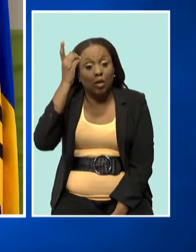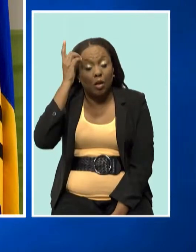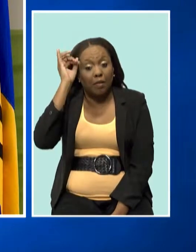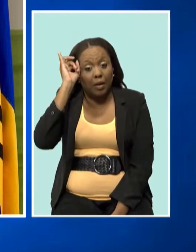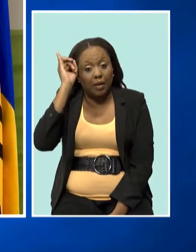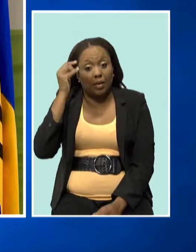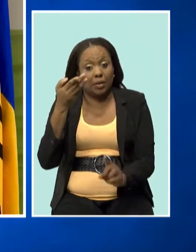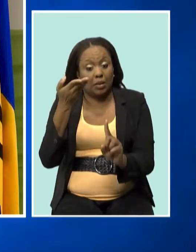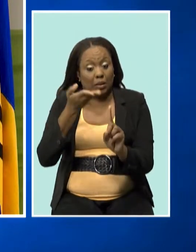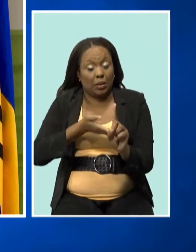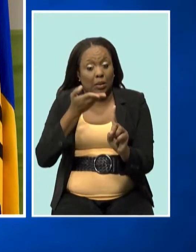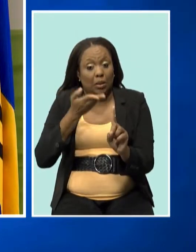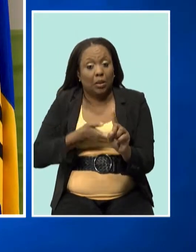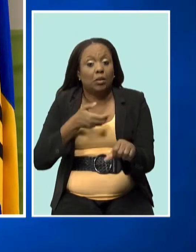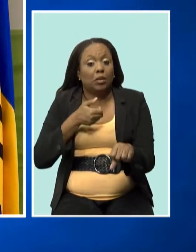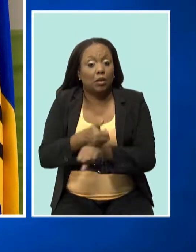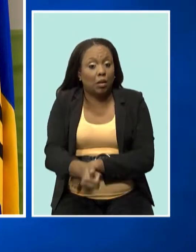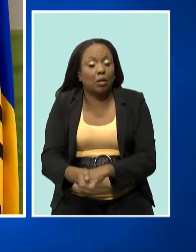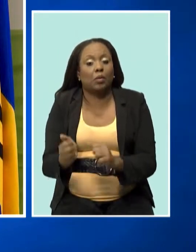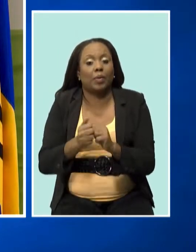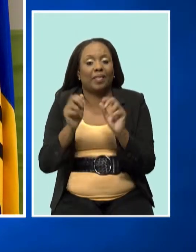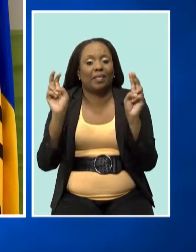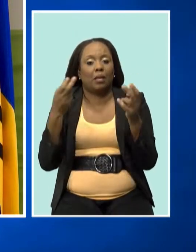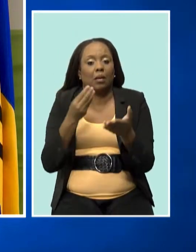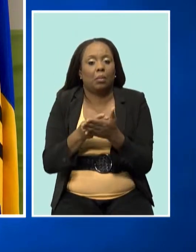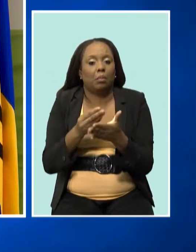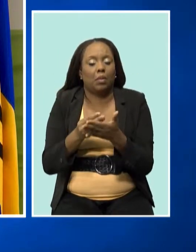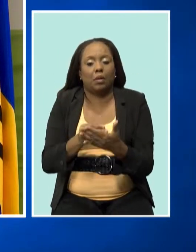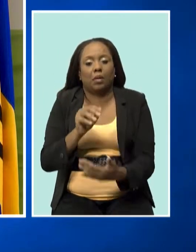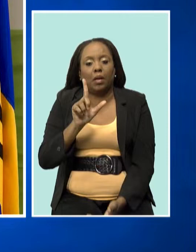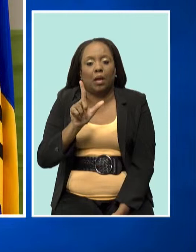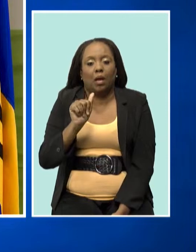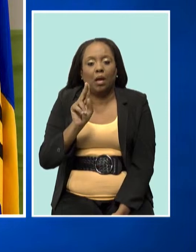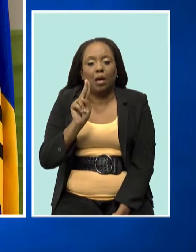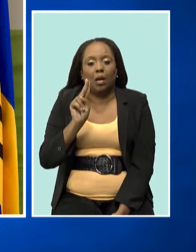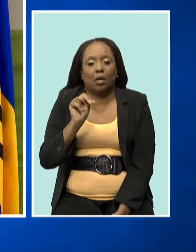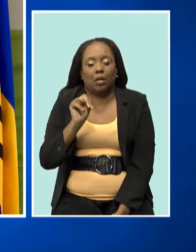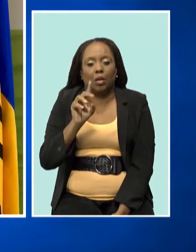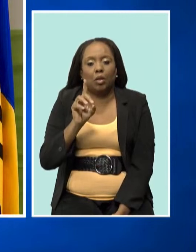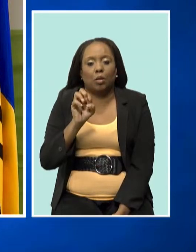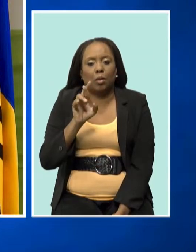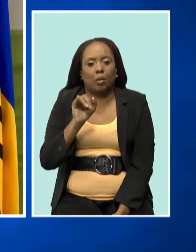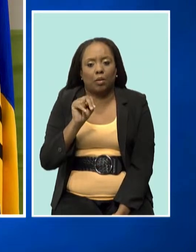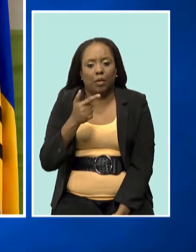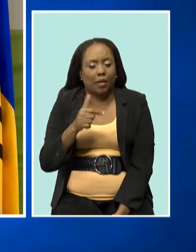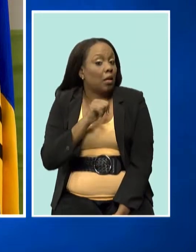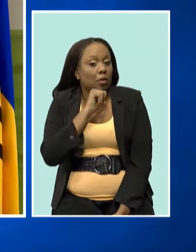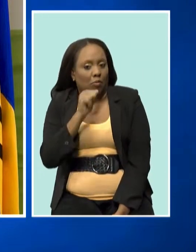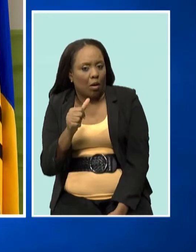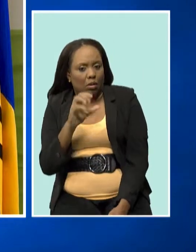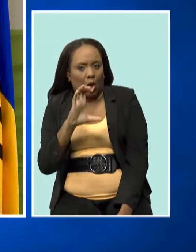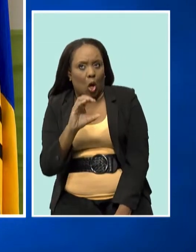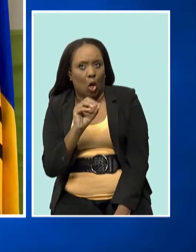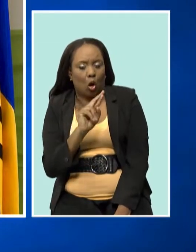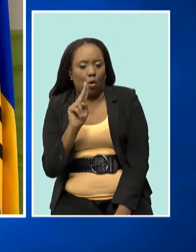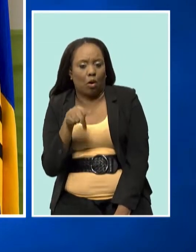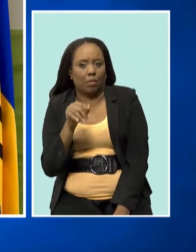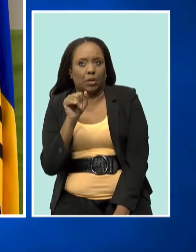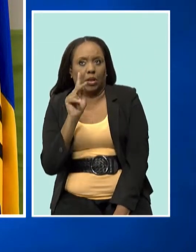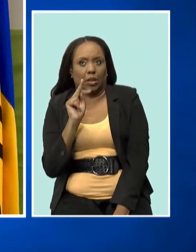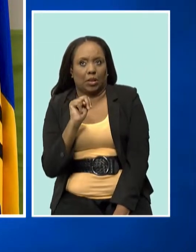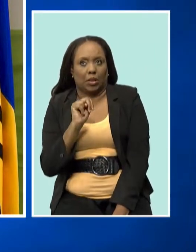of dishonesty are involved. Attorney General Marshall also commented on the Donville Innes saga. The former government